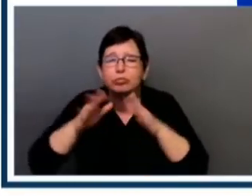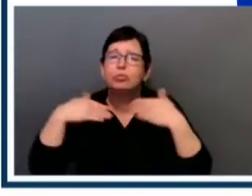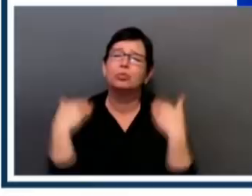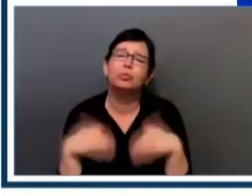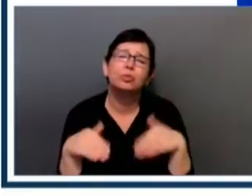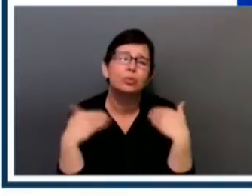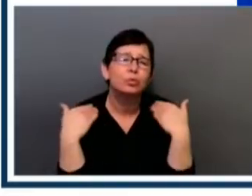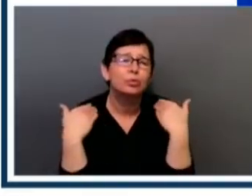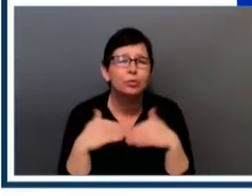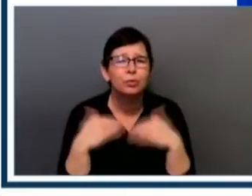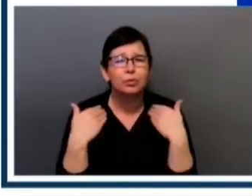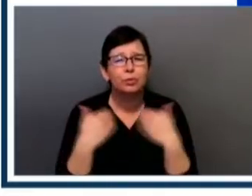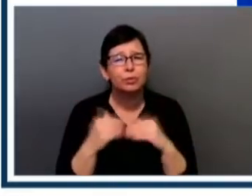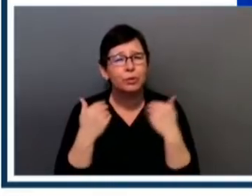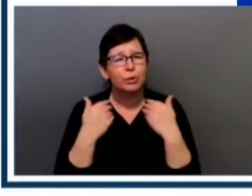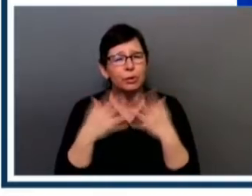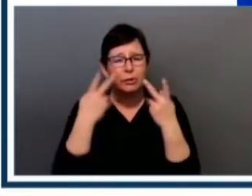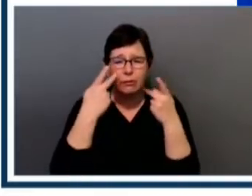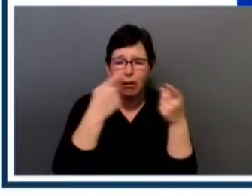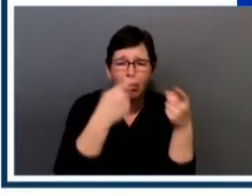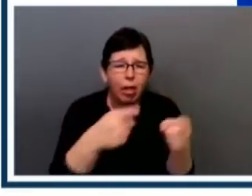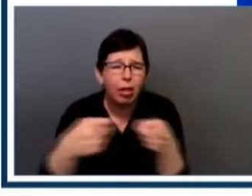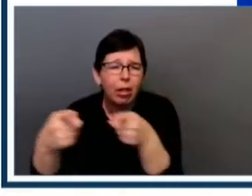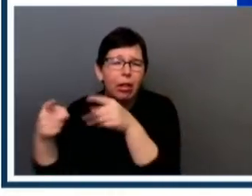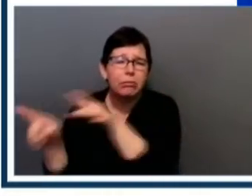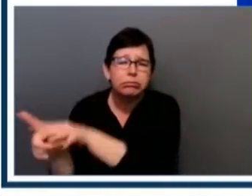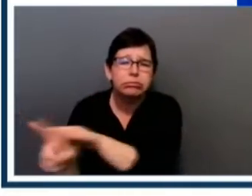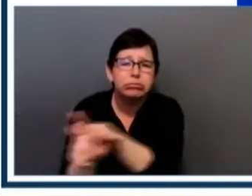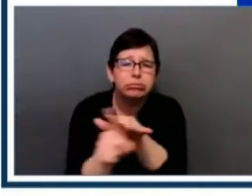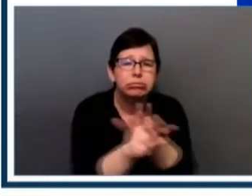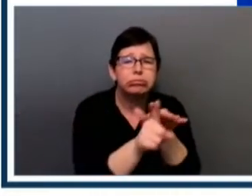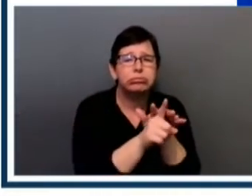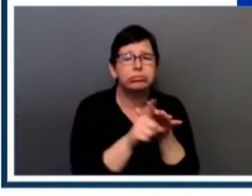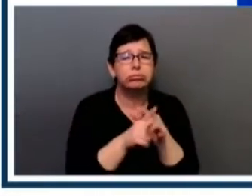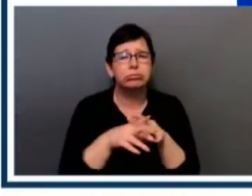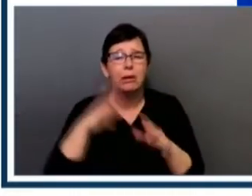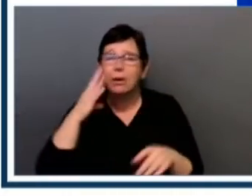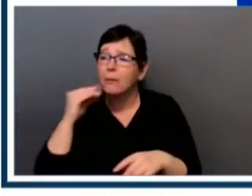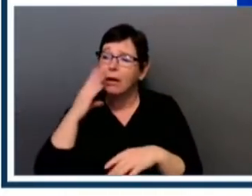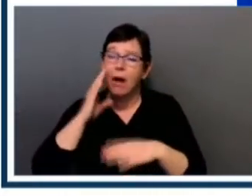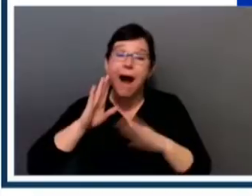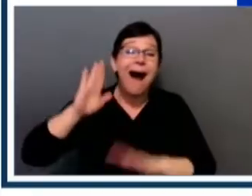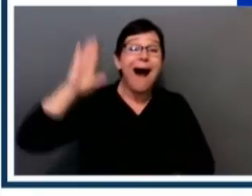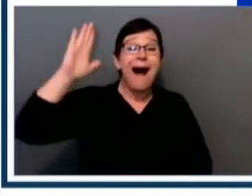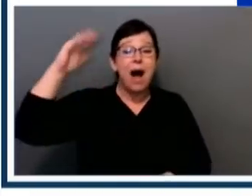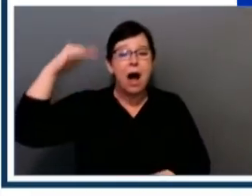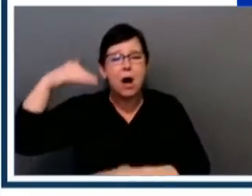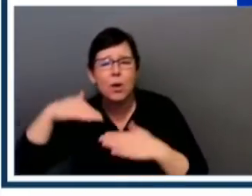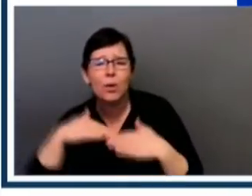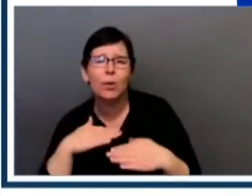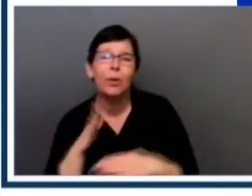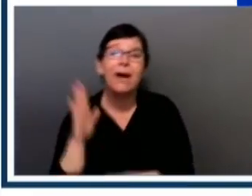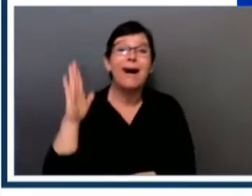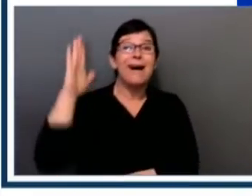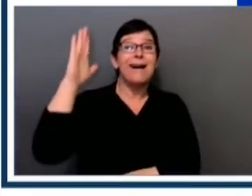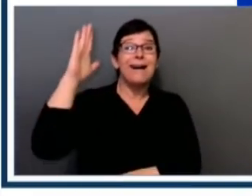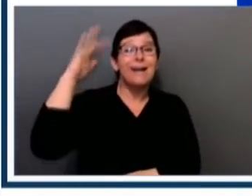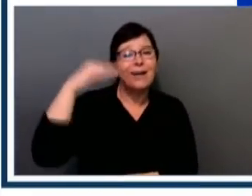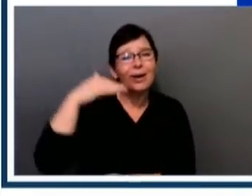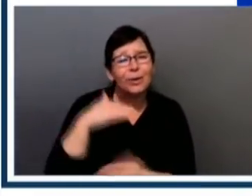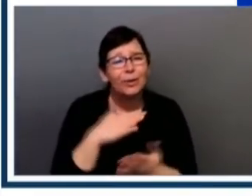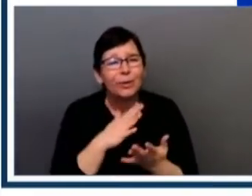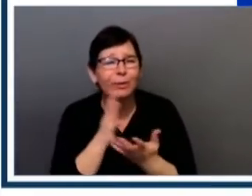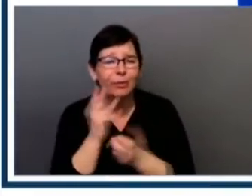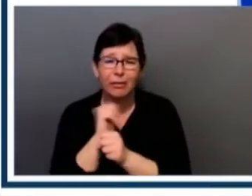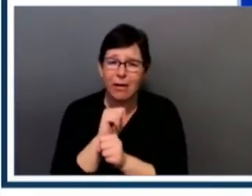of COVID itself. We've mourned together for those who have lost loved ones. We've celebrated together when the virus eased